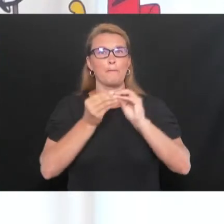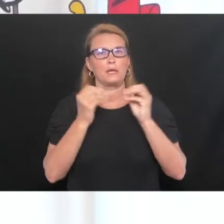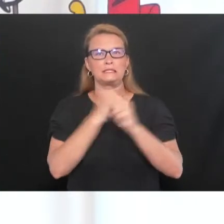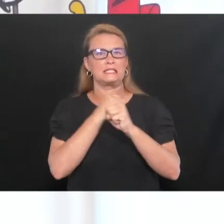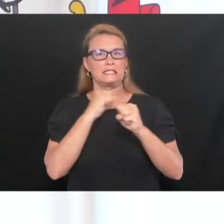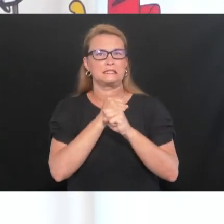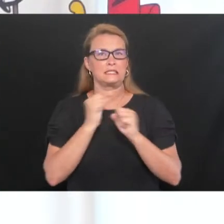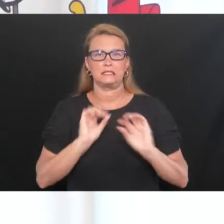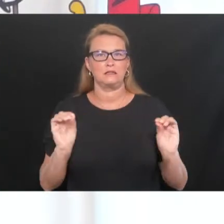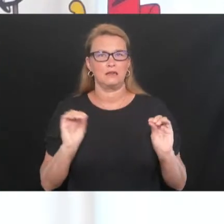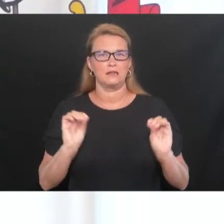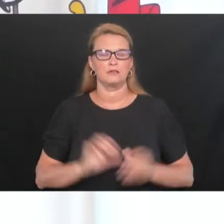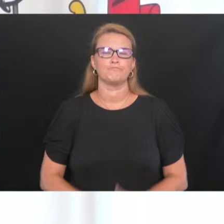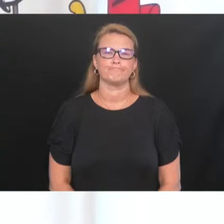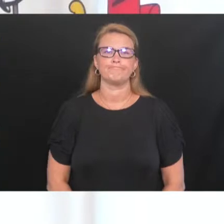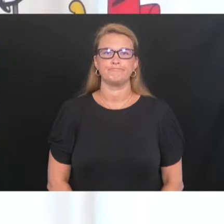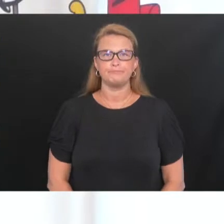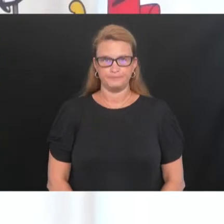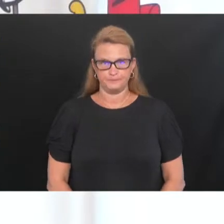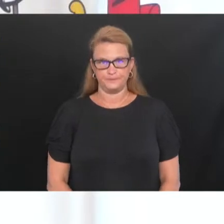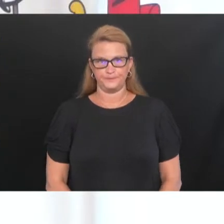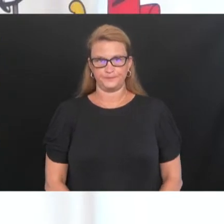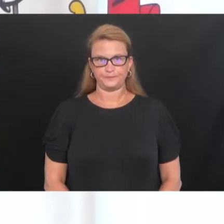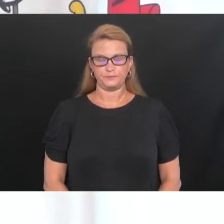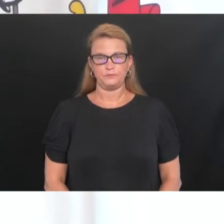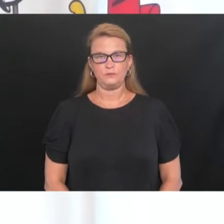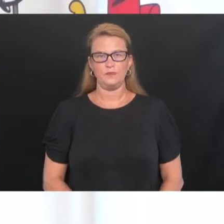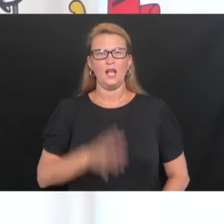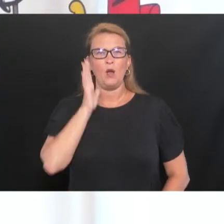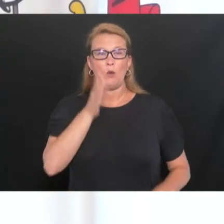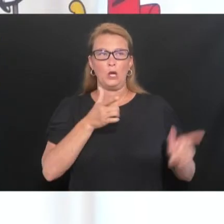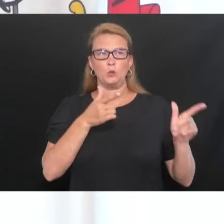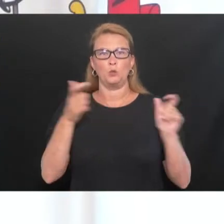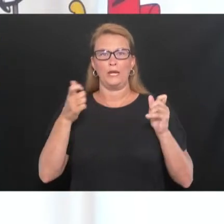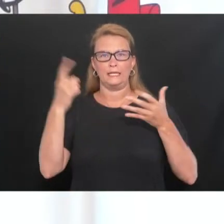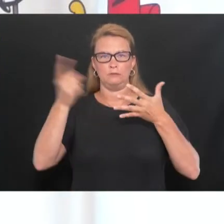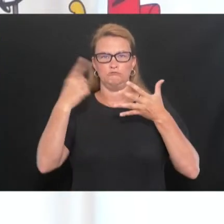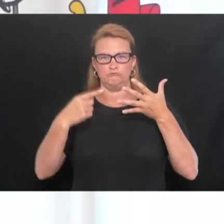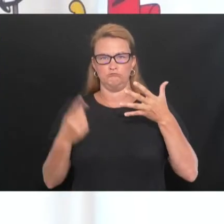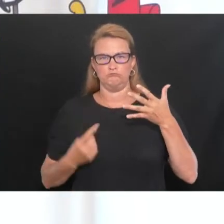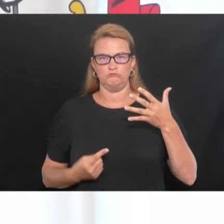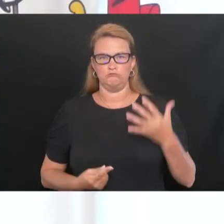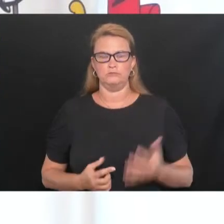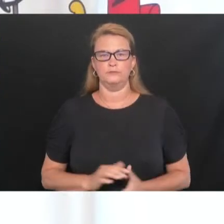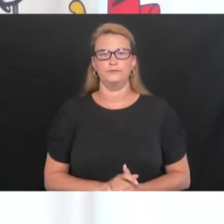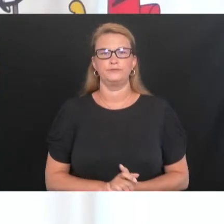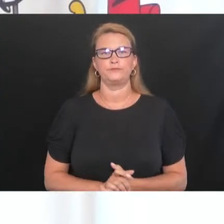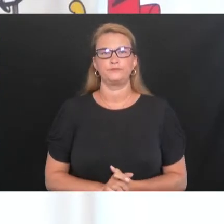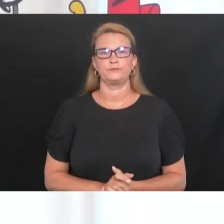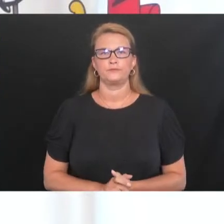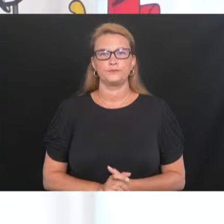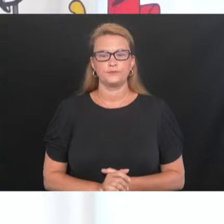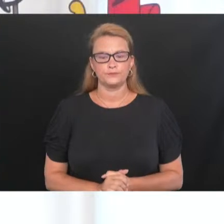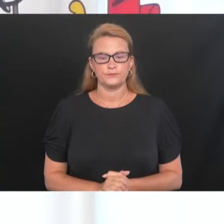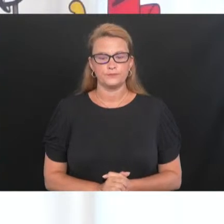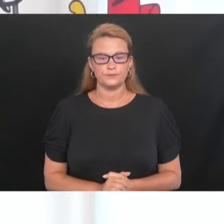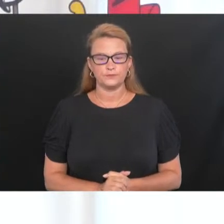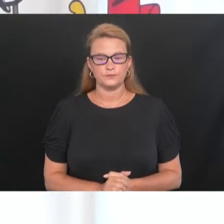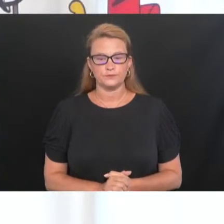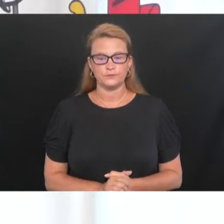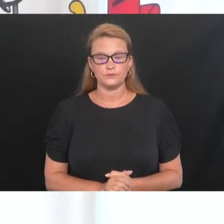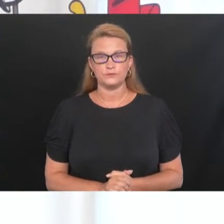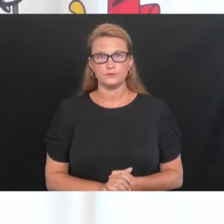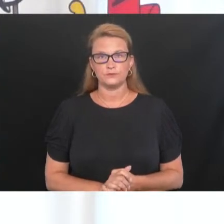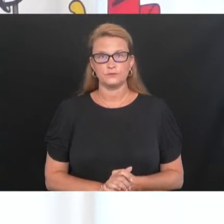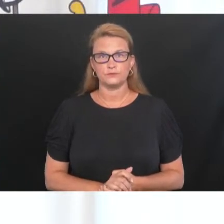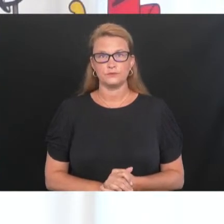Now, I'm going to go through this pretty quickly and then get right straight into the reason that these gentlemen are